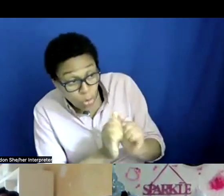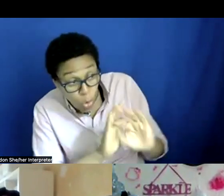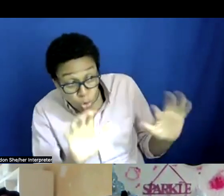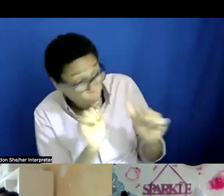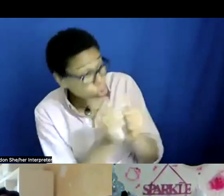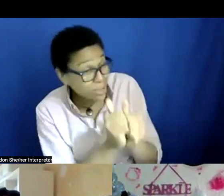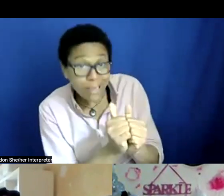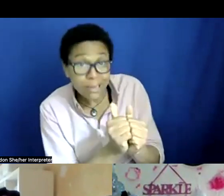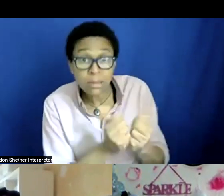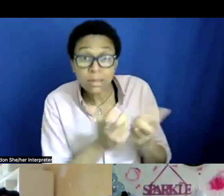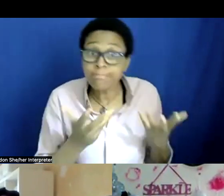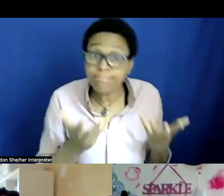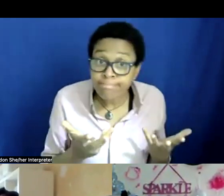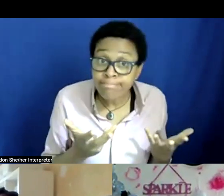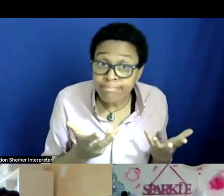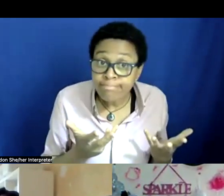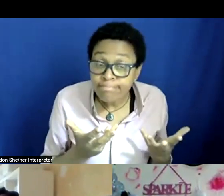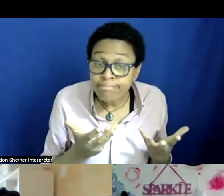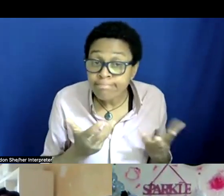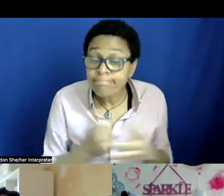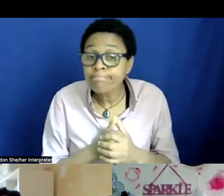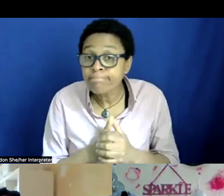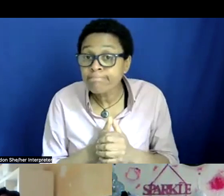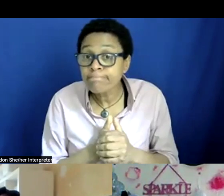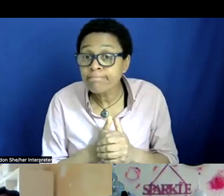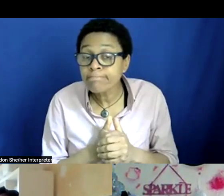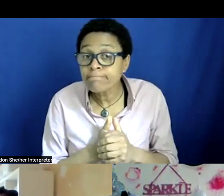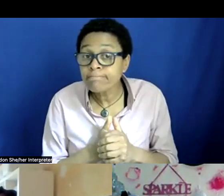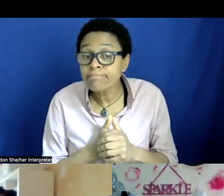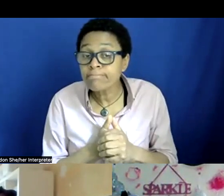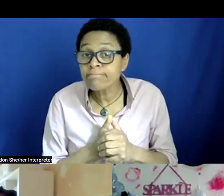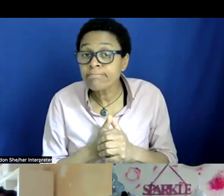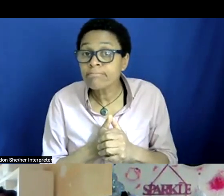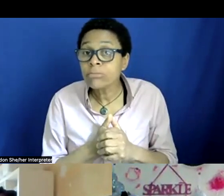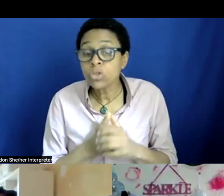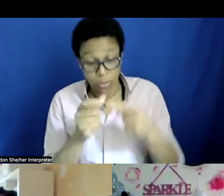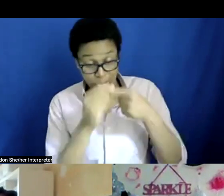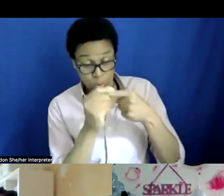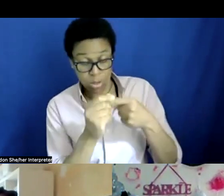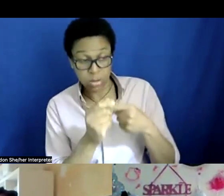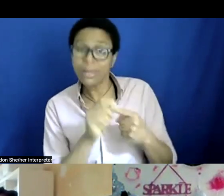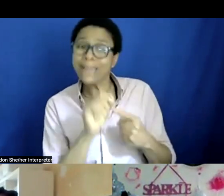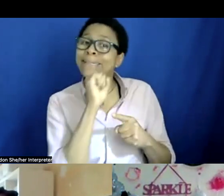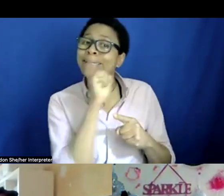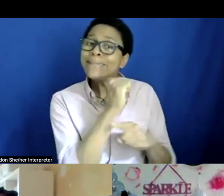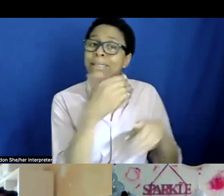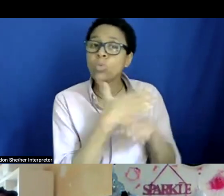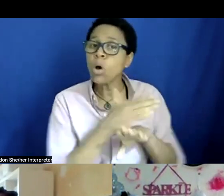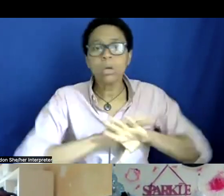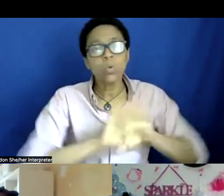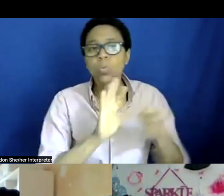consent for what they do to his work. Although, I mean, the only other thing I would say is his work was not therapy